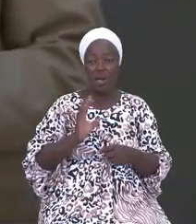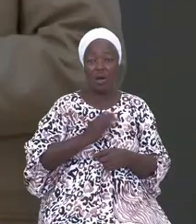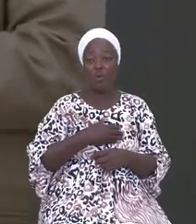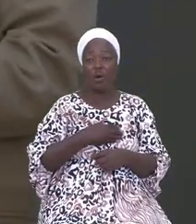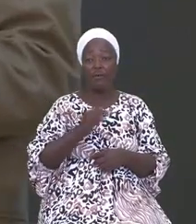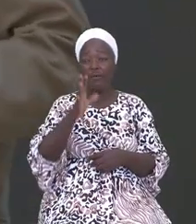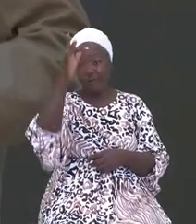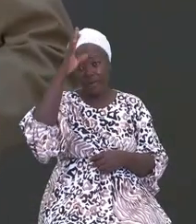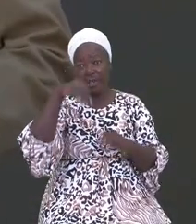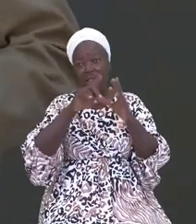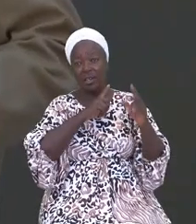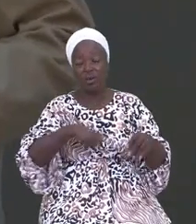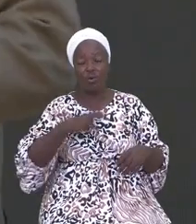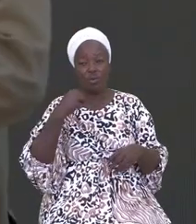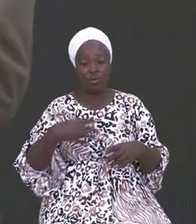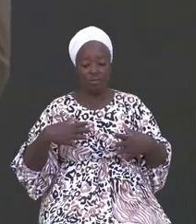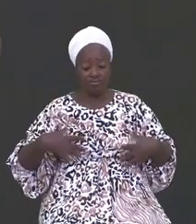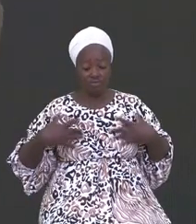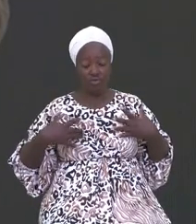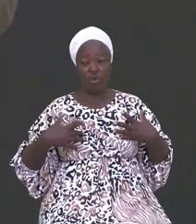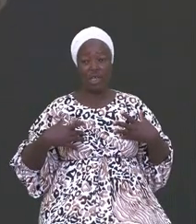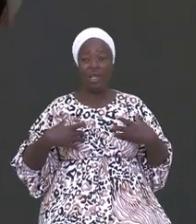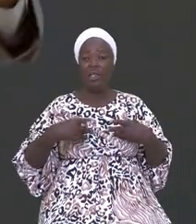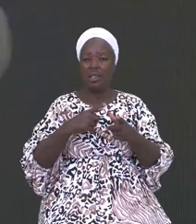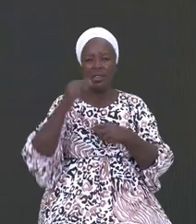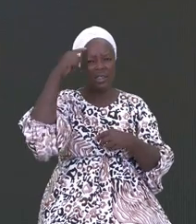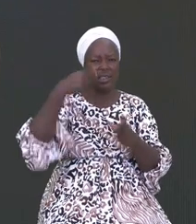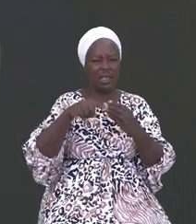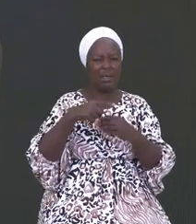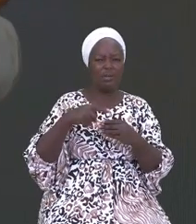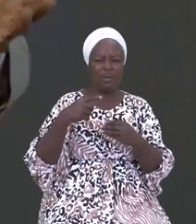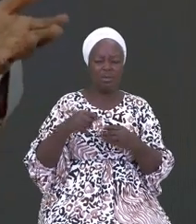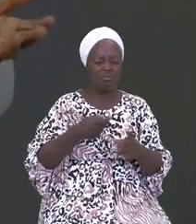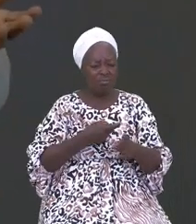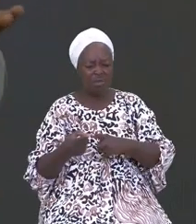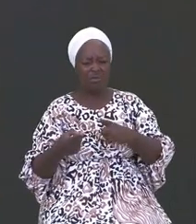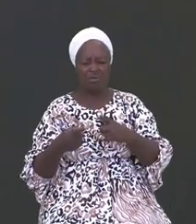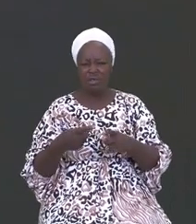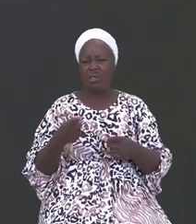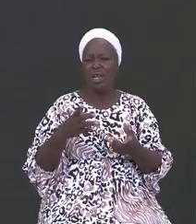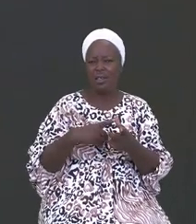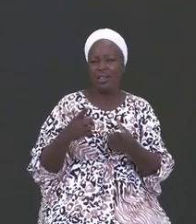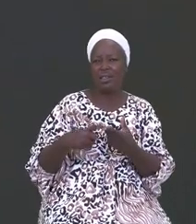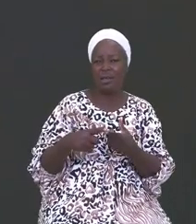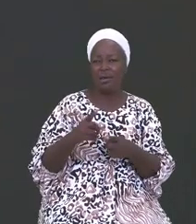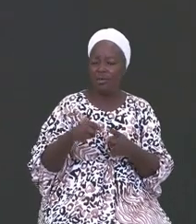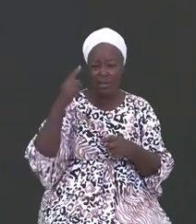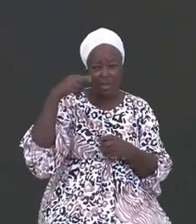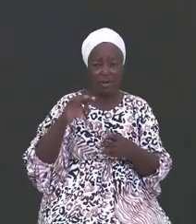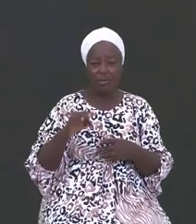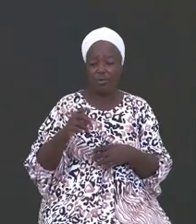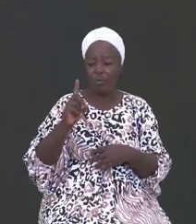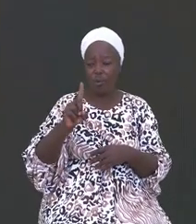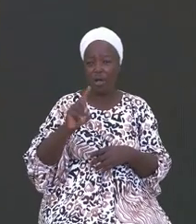about the persecution, but you know, if you think about the 100-fold that the Lord gives you, those who are